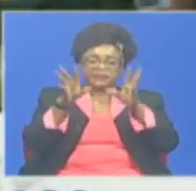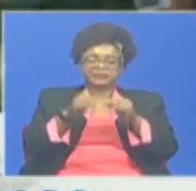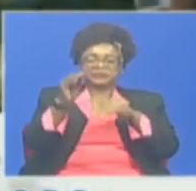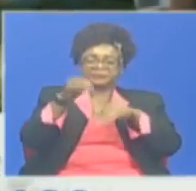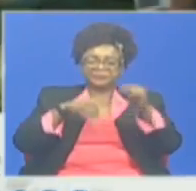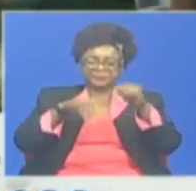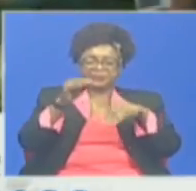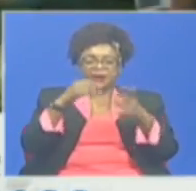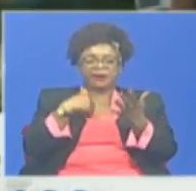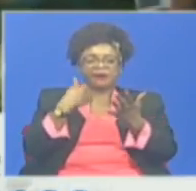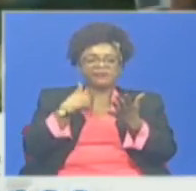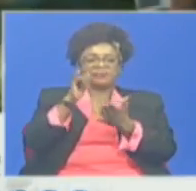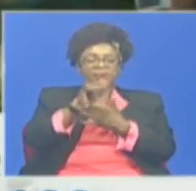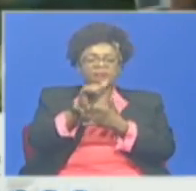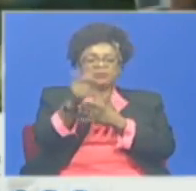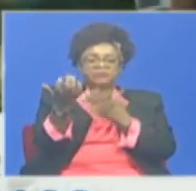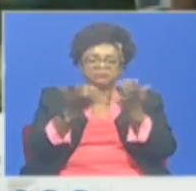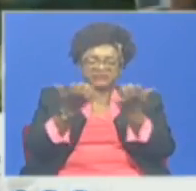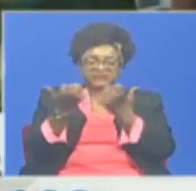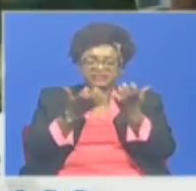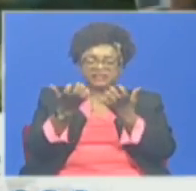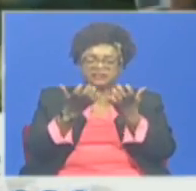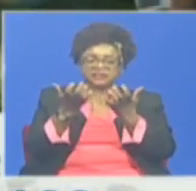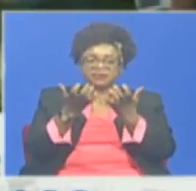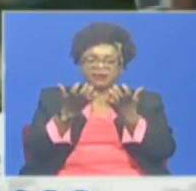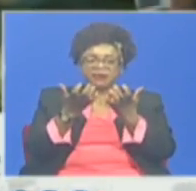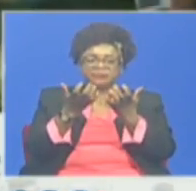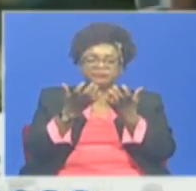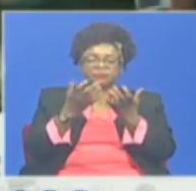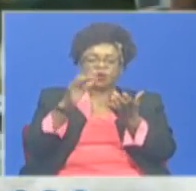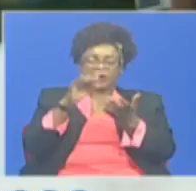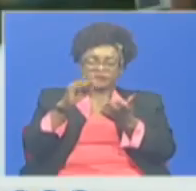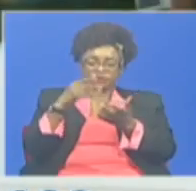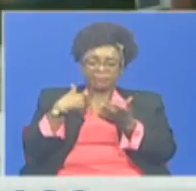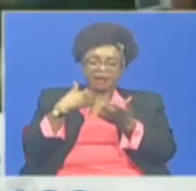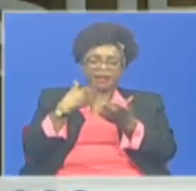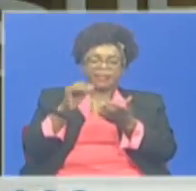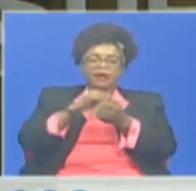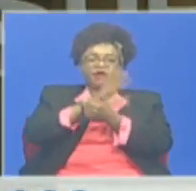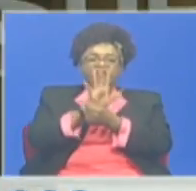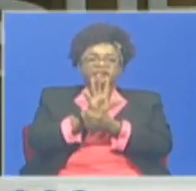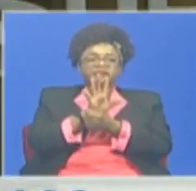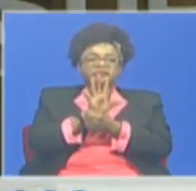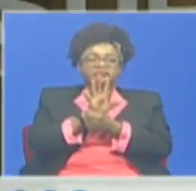of adverse business environment occasioned by the COVID-19 pandemic.